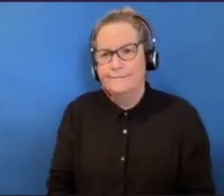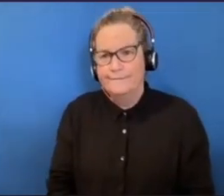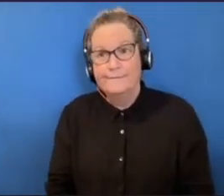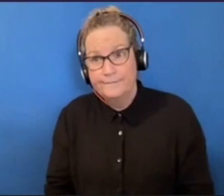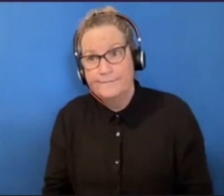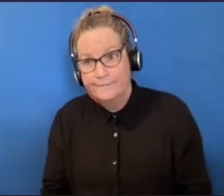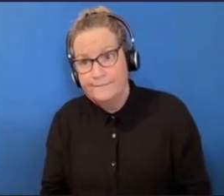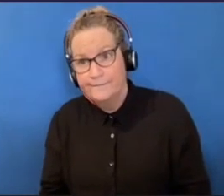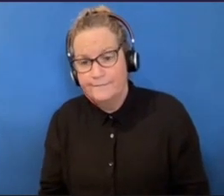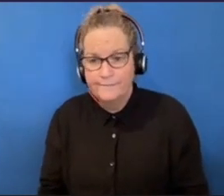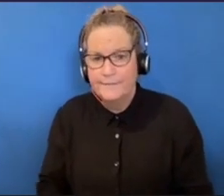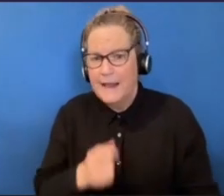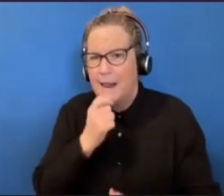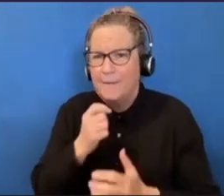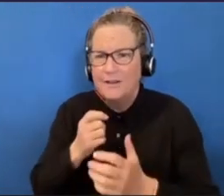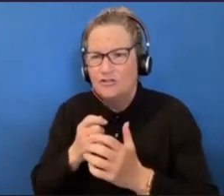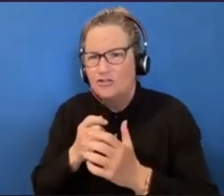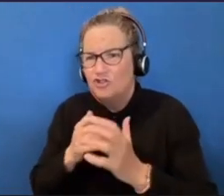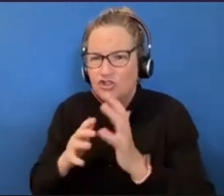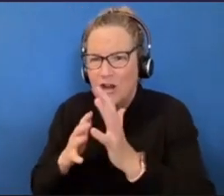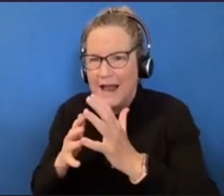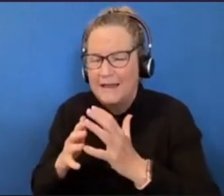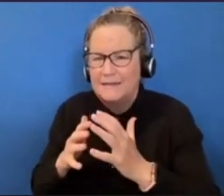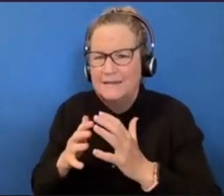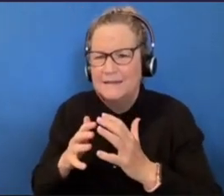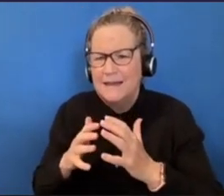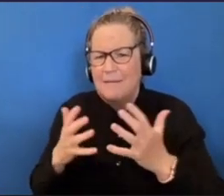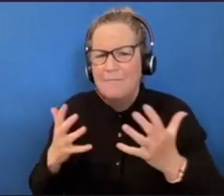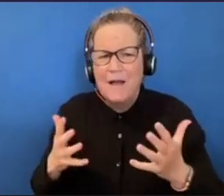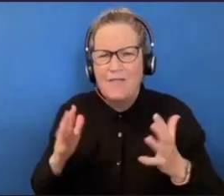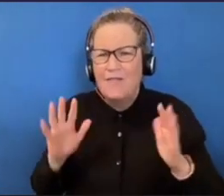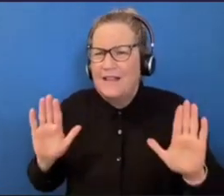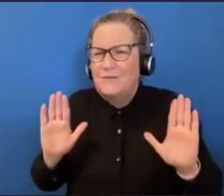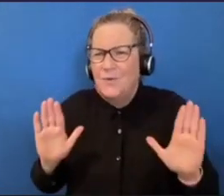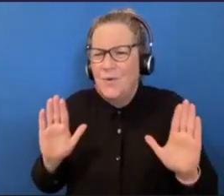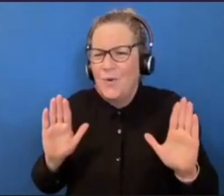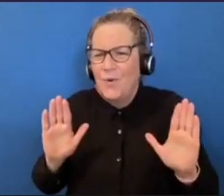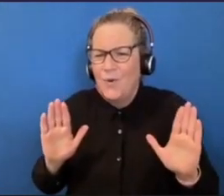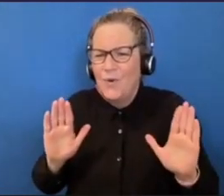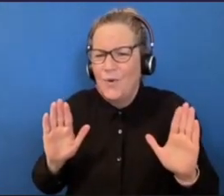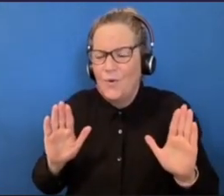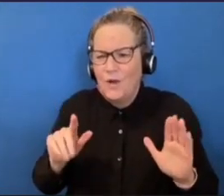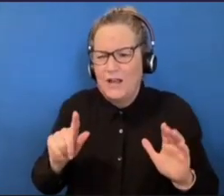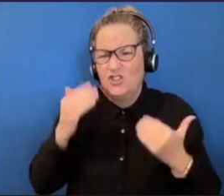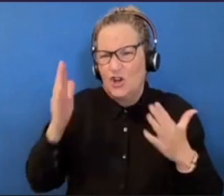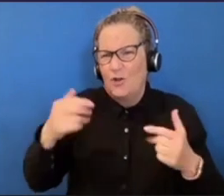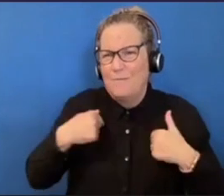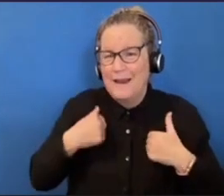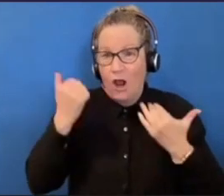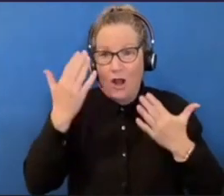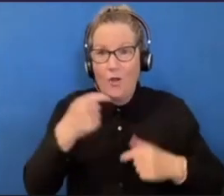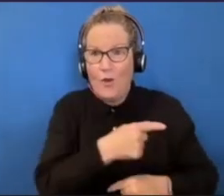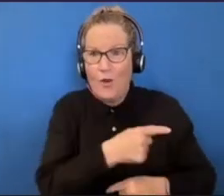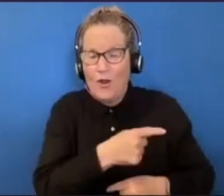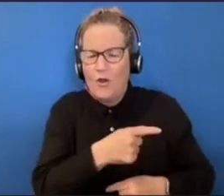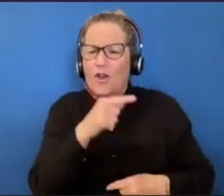is the least active and the most difficult part of any kind of getting to know a stranger. When she could have answered the door and taken